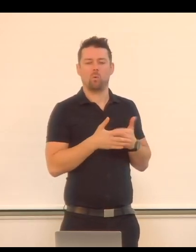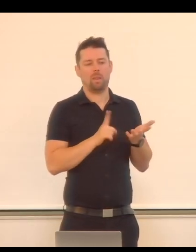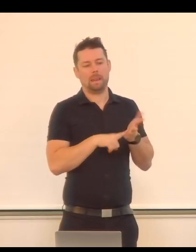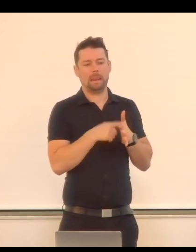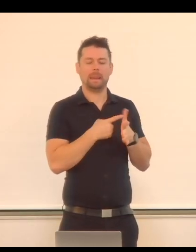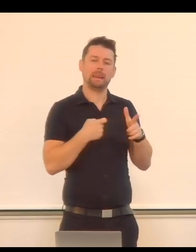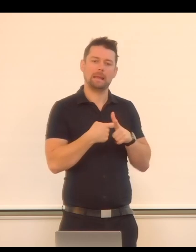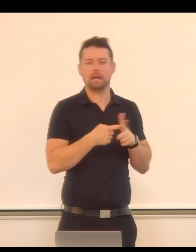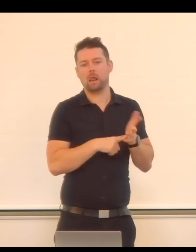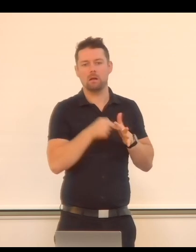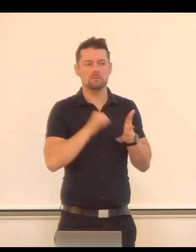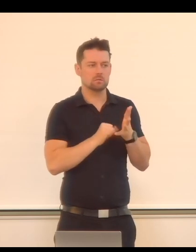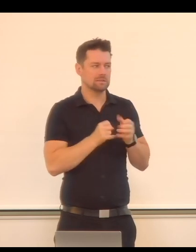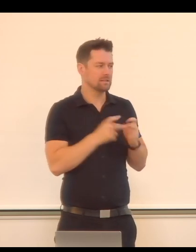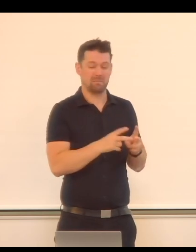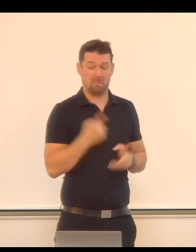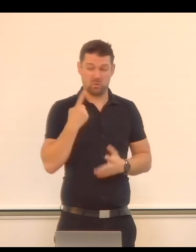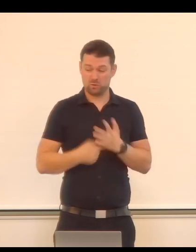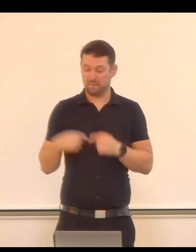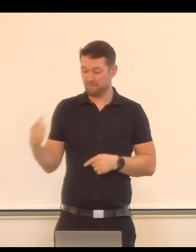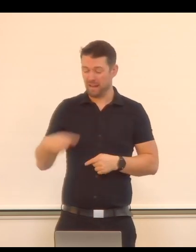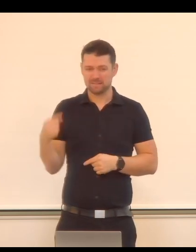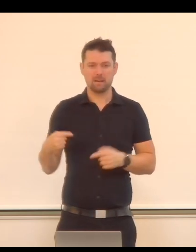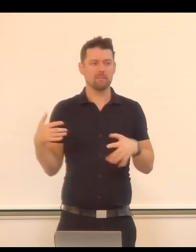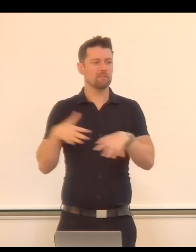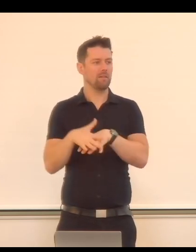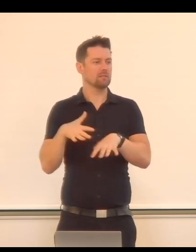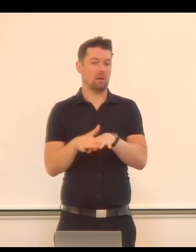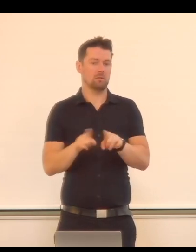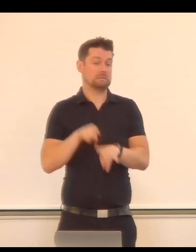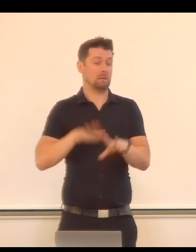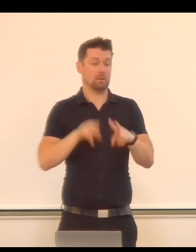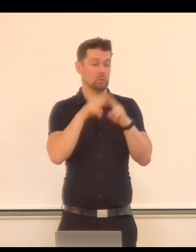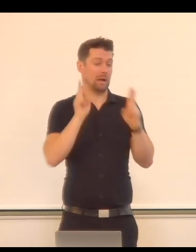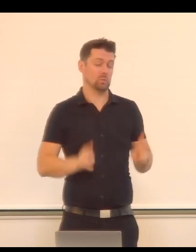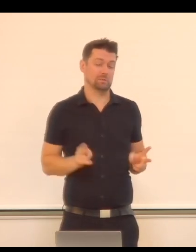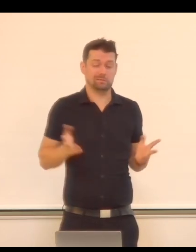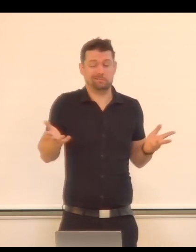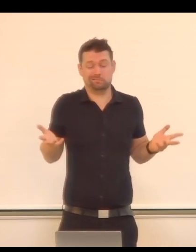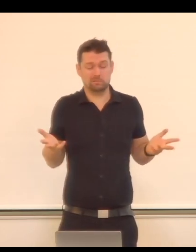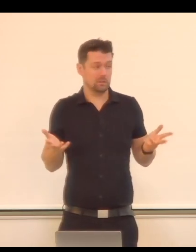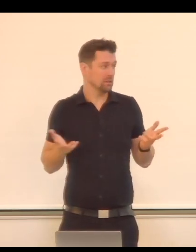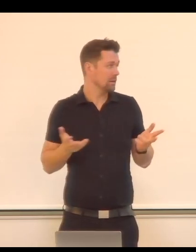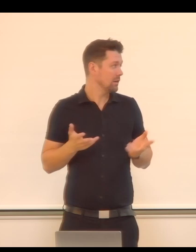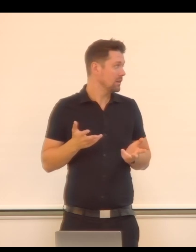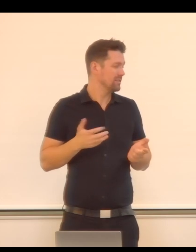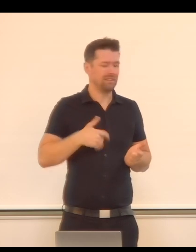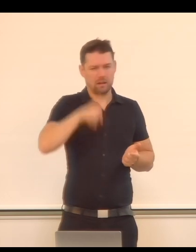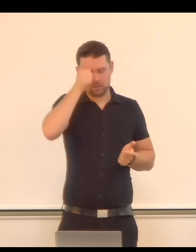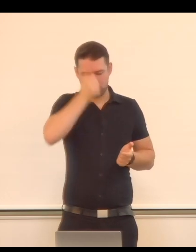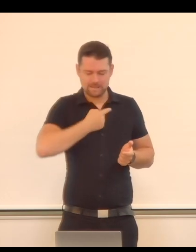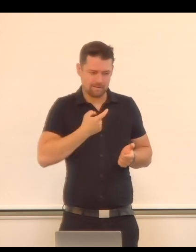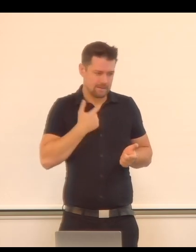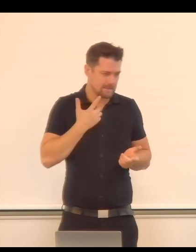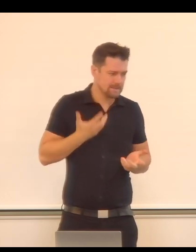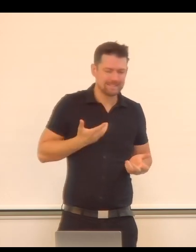really just fans and air filters like you find in a house. And I know I was getting itchy to do something